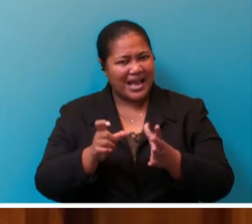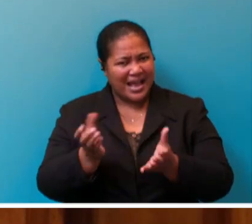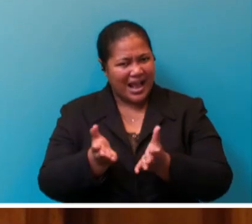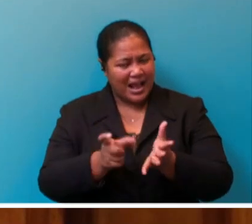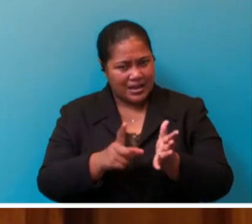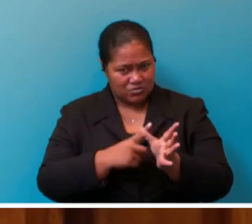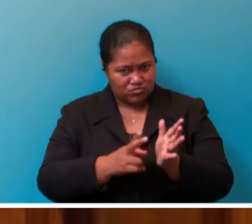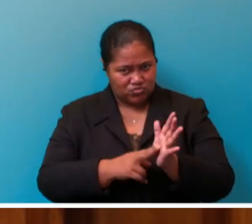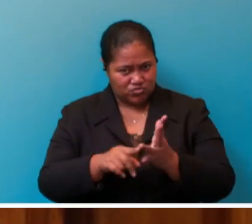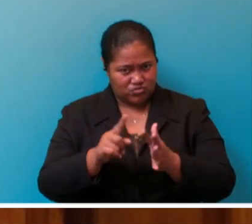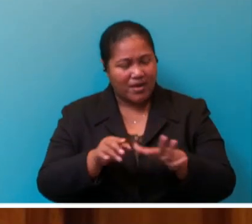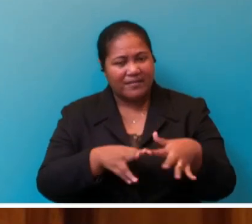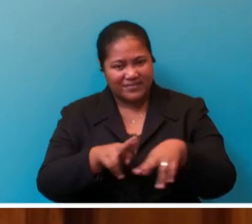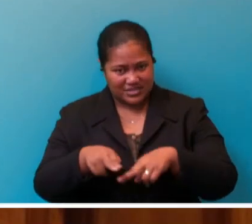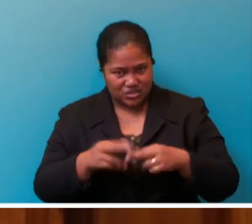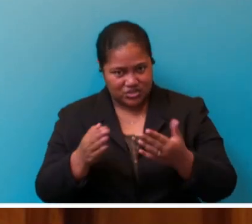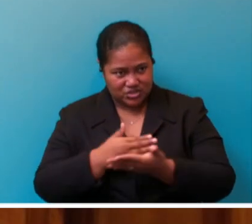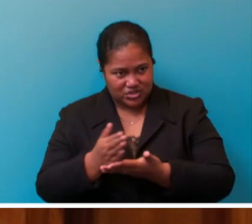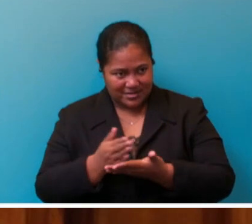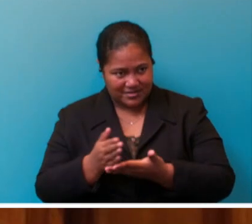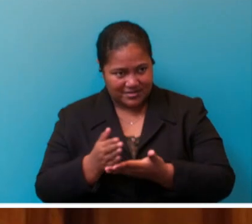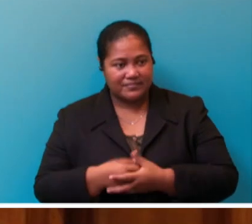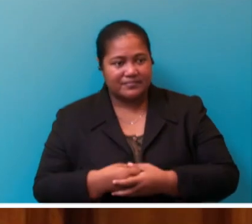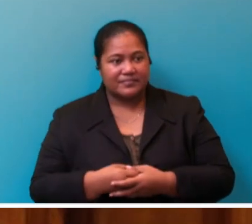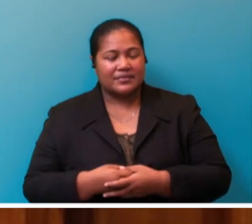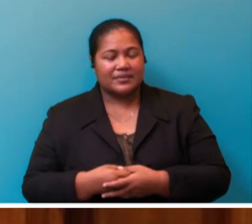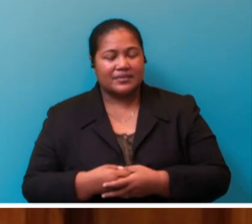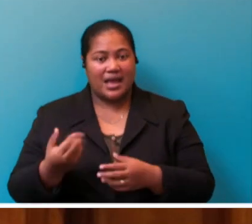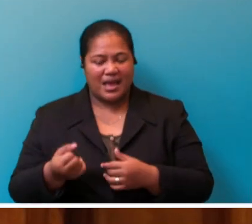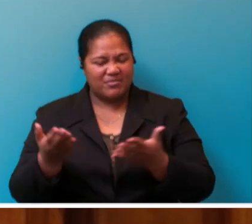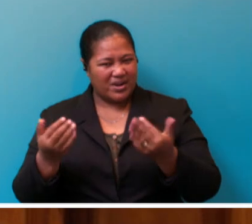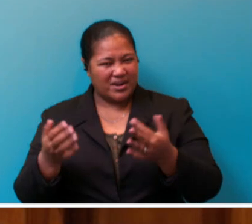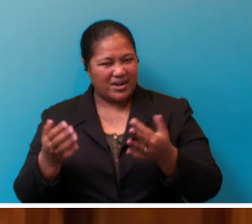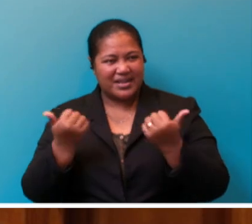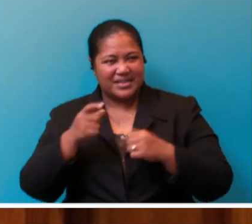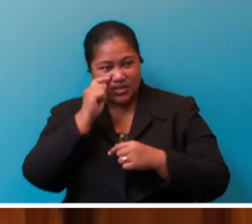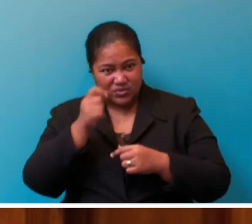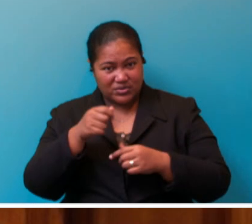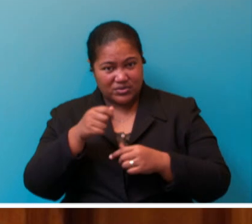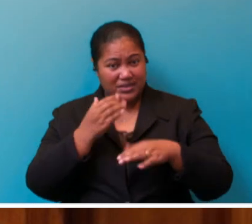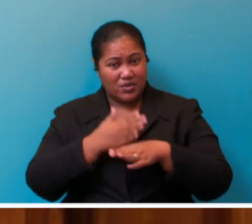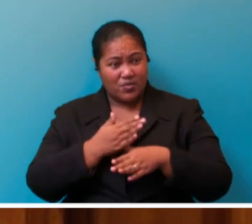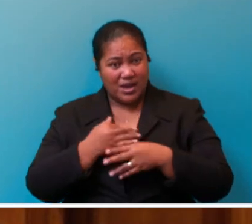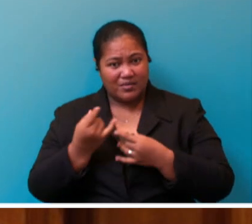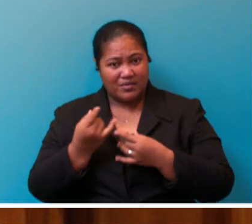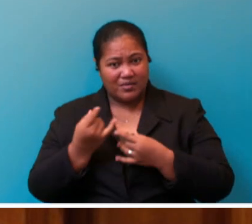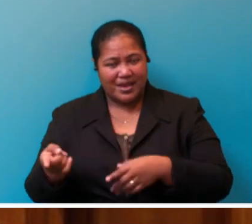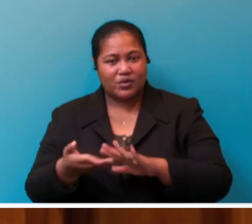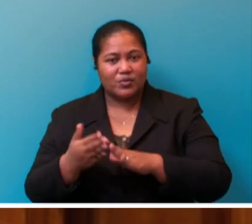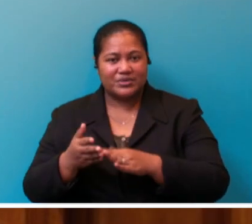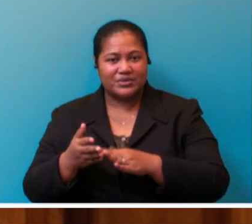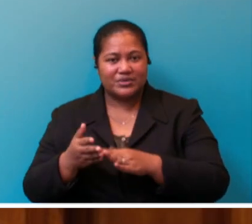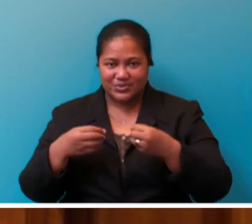map. The community welcomed over 200 tourists. A lot of work was put in to prepare the communities to receive